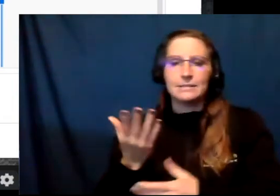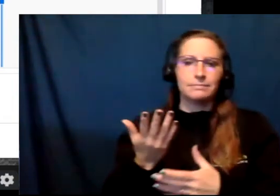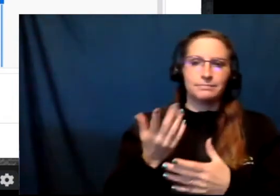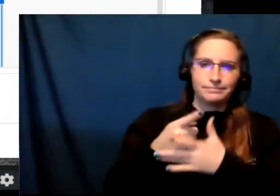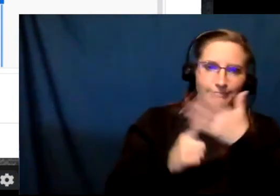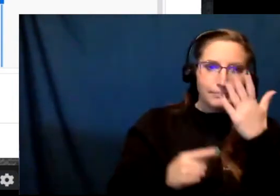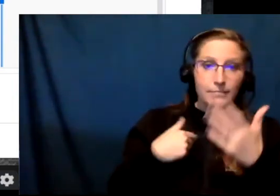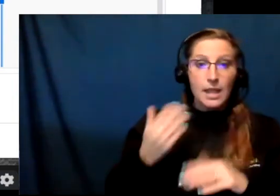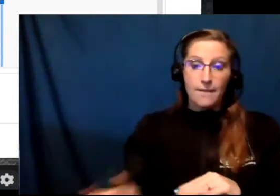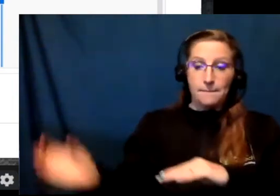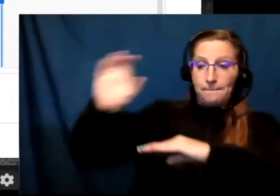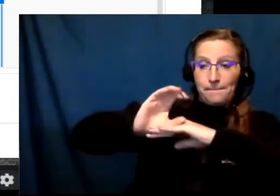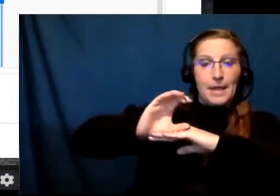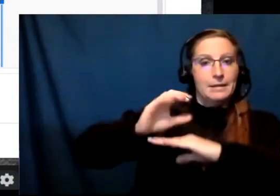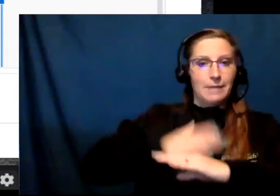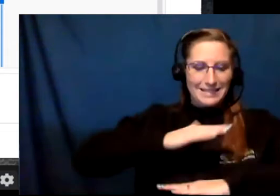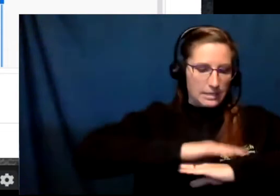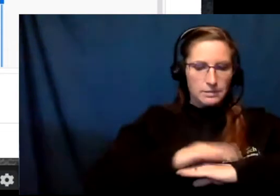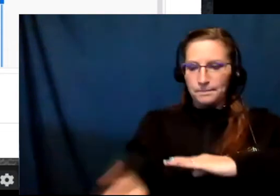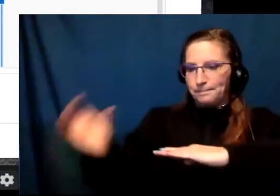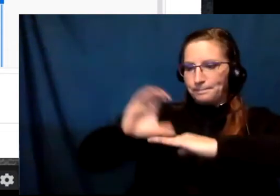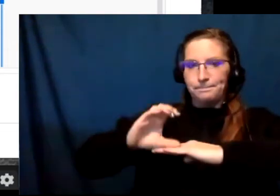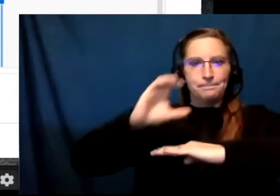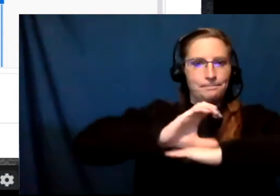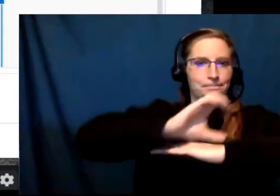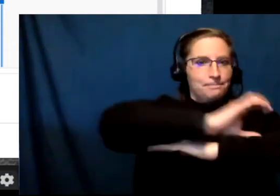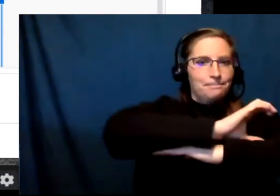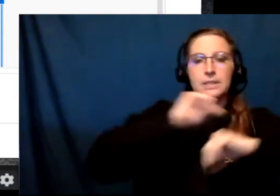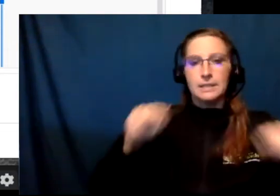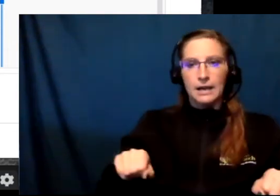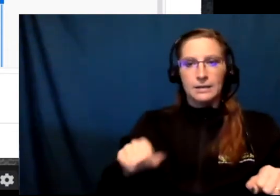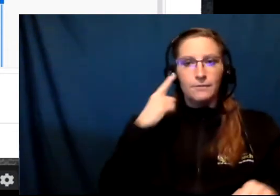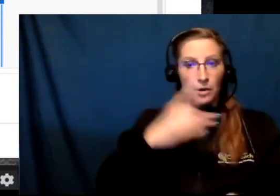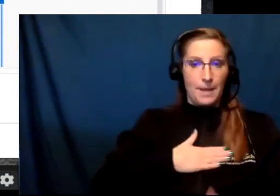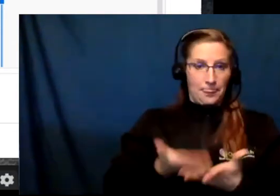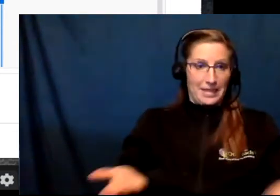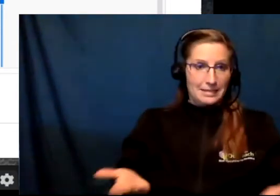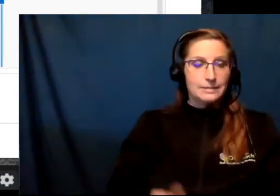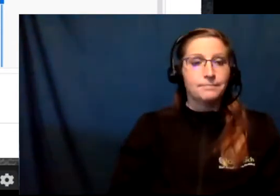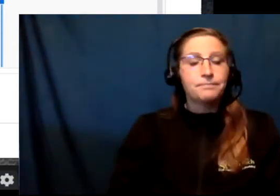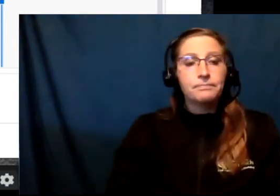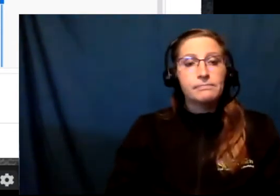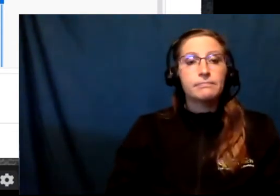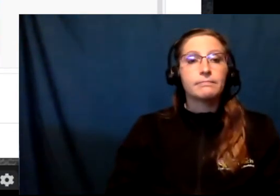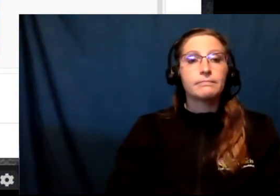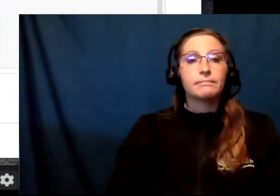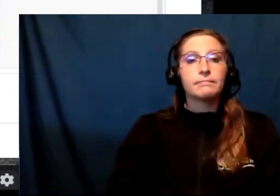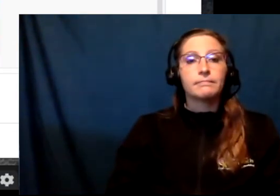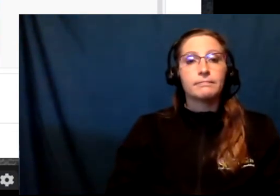desk to make it like the more realistic for the things that I have. And then I